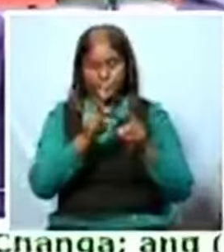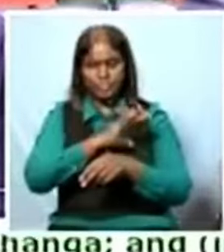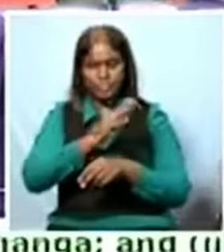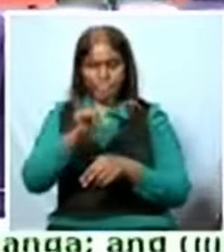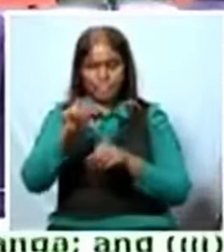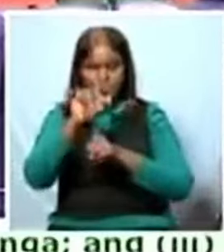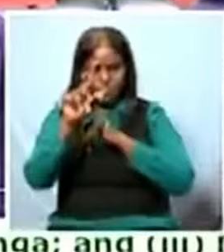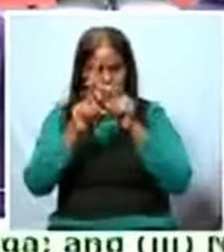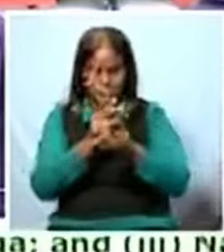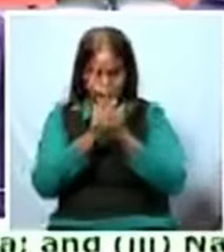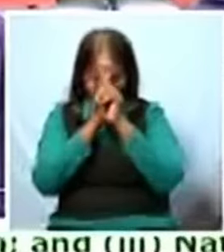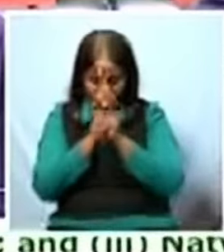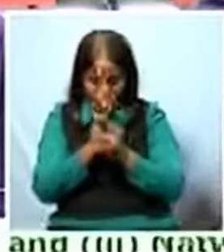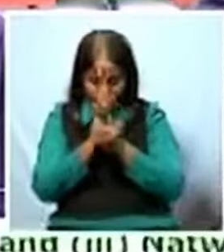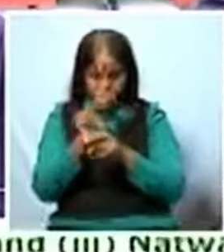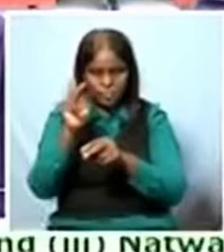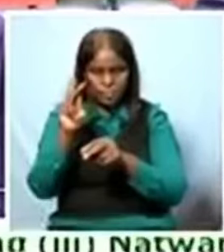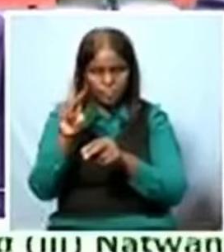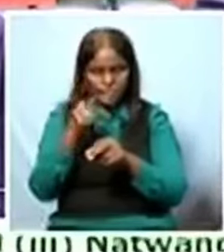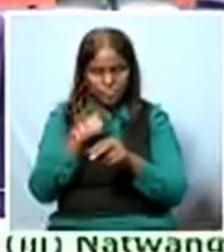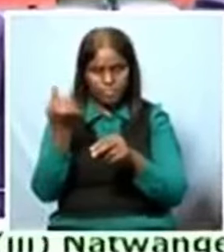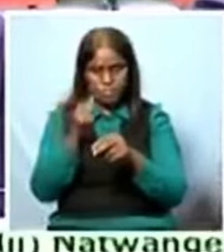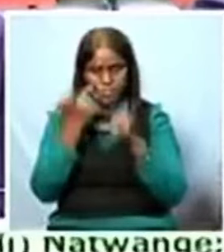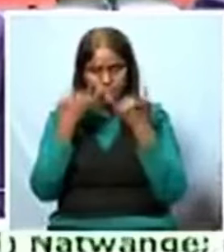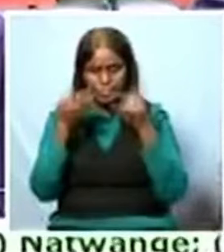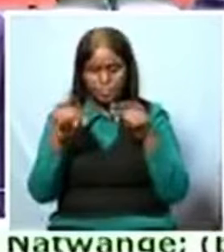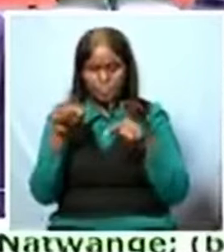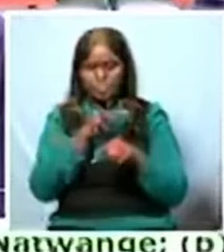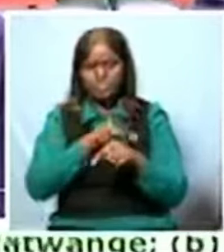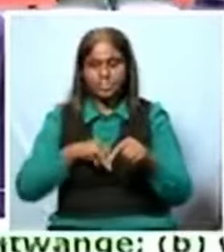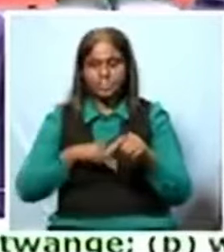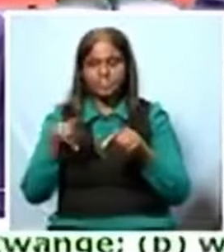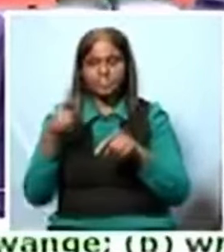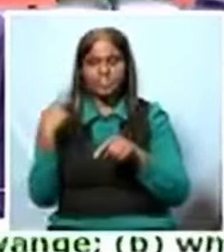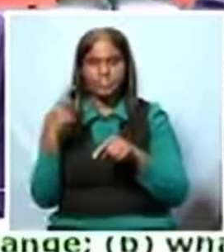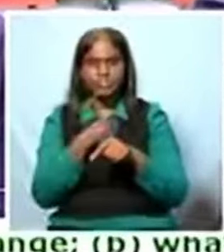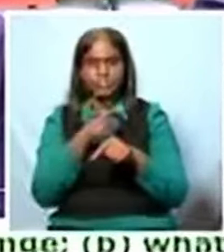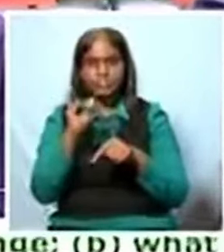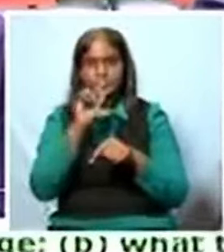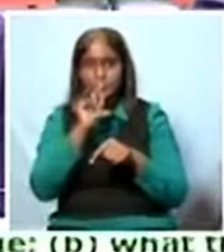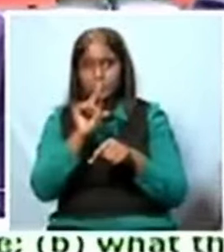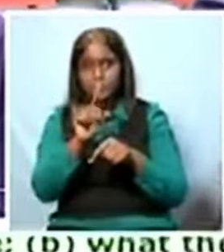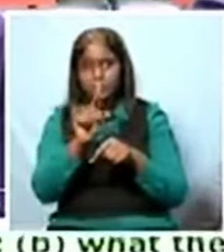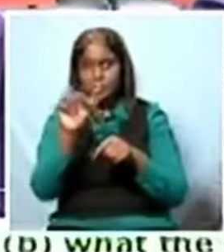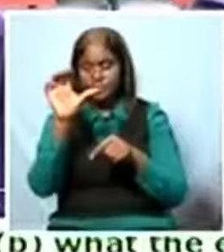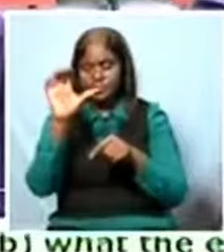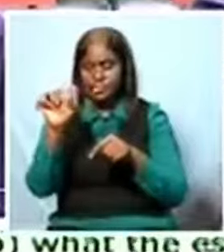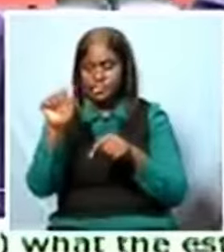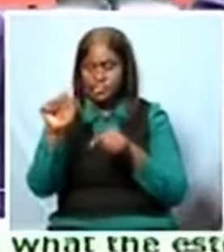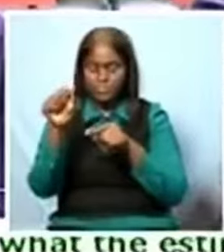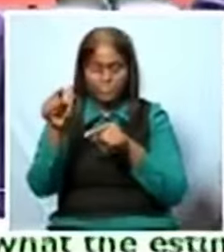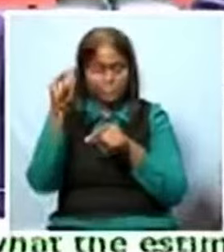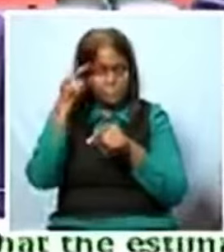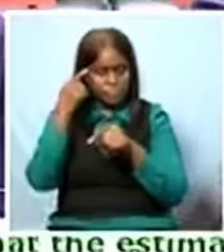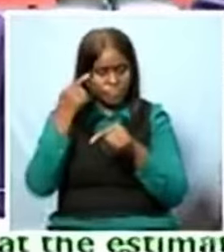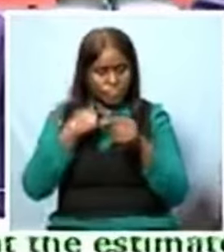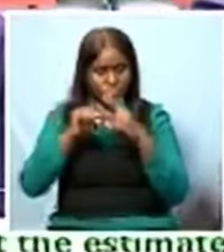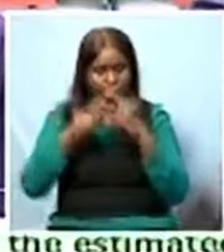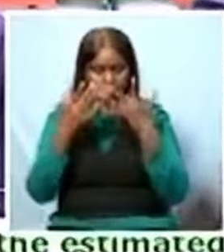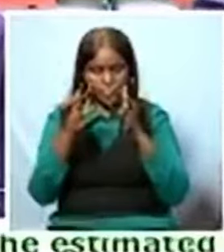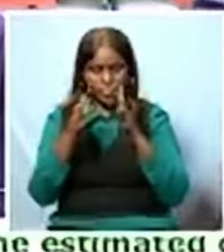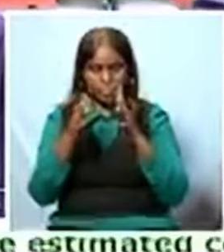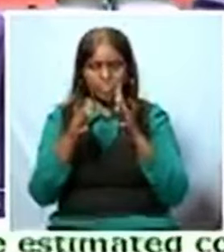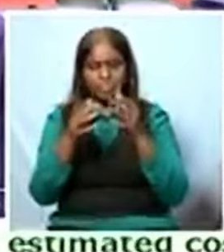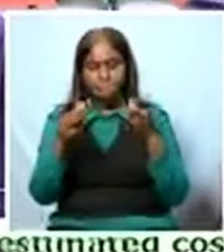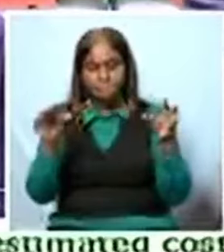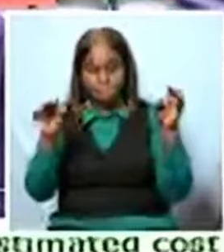asked by Honorable Kangombe, I wish to inform members of the House that in A, government has commenced